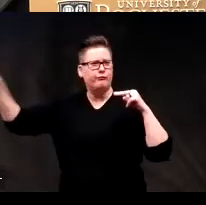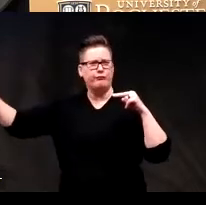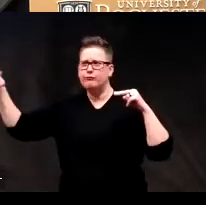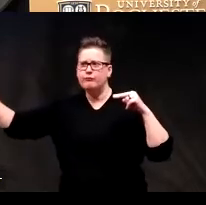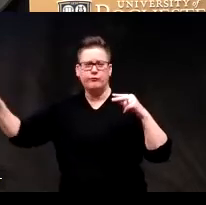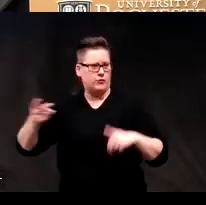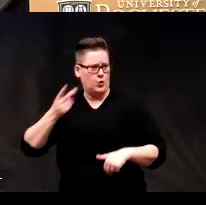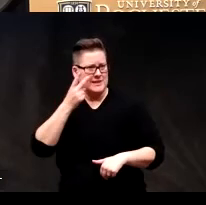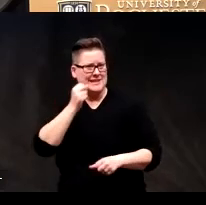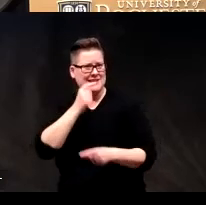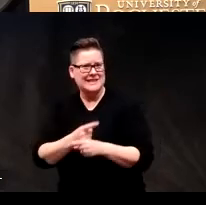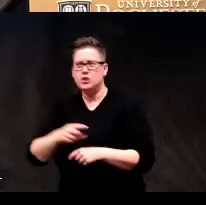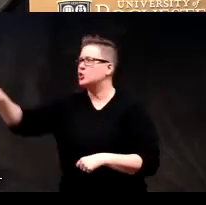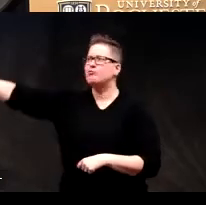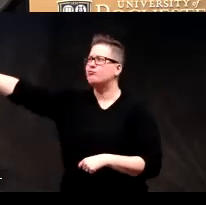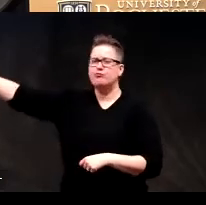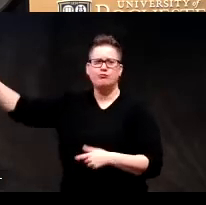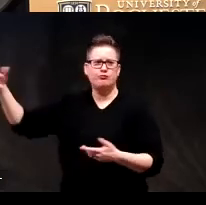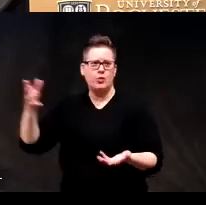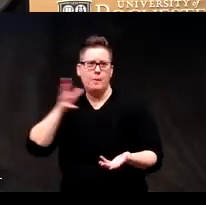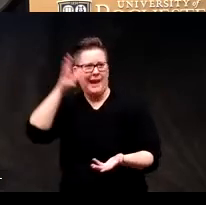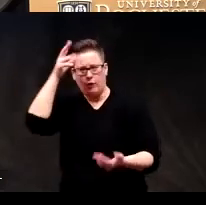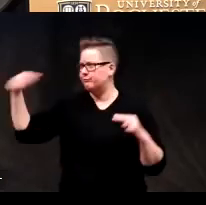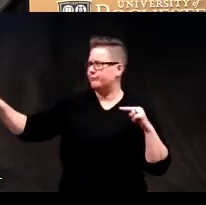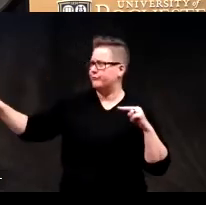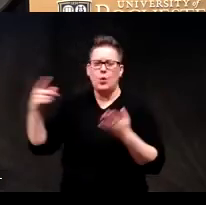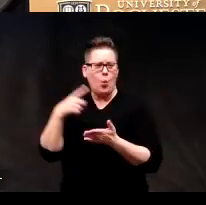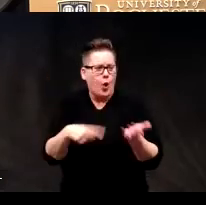your sister with her back to your parent?